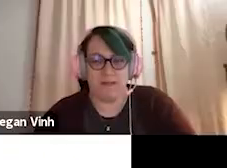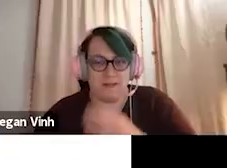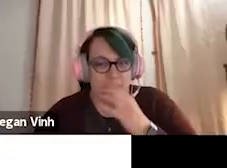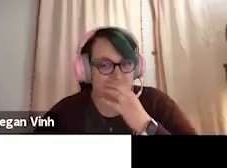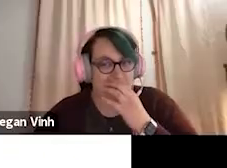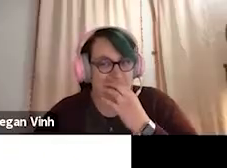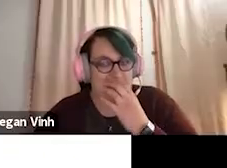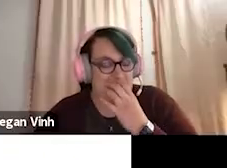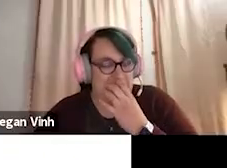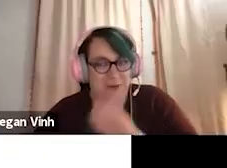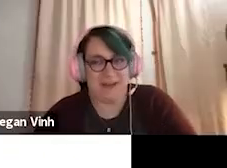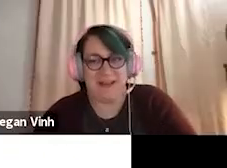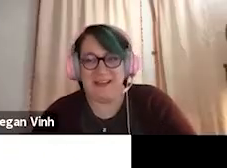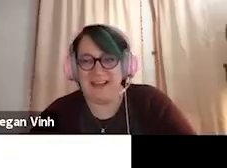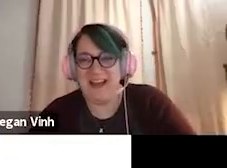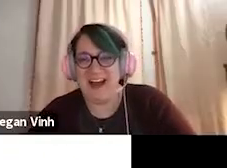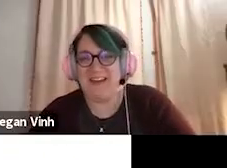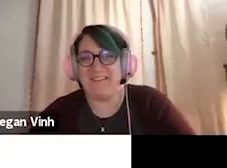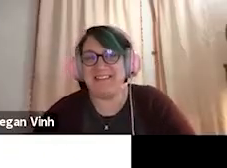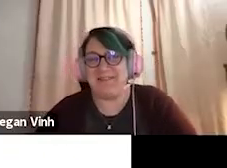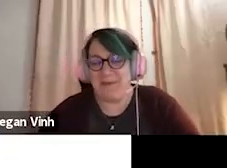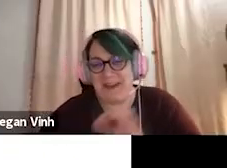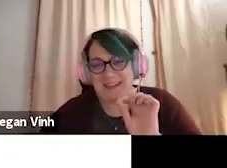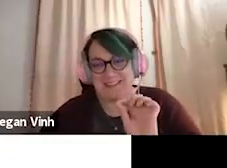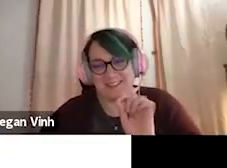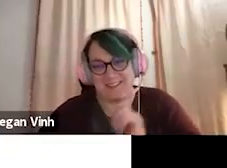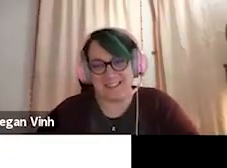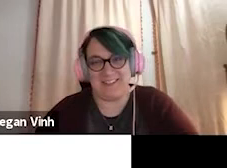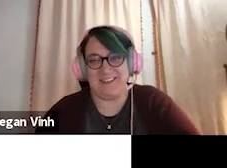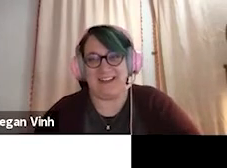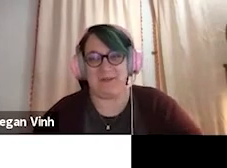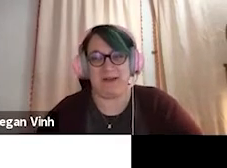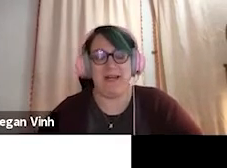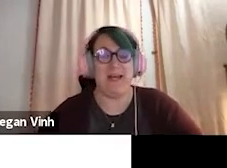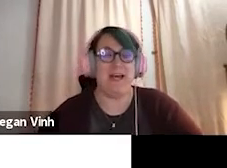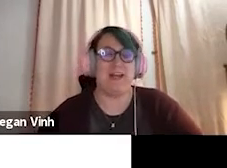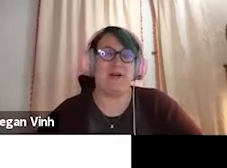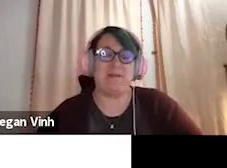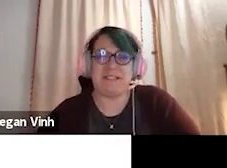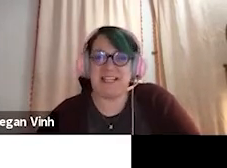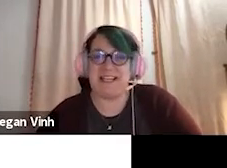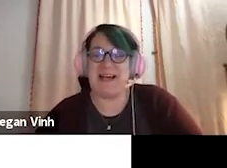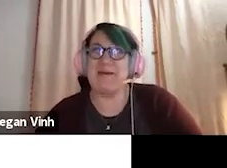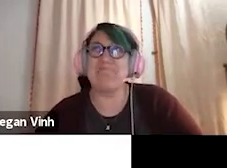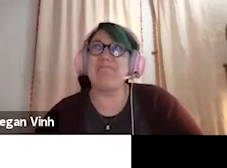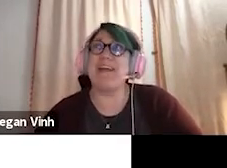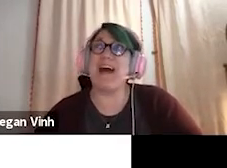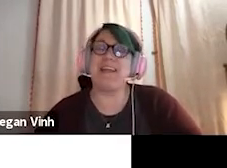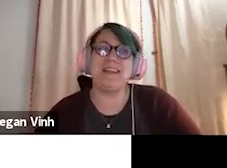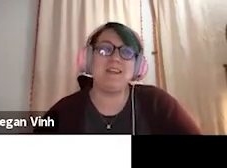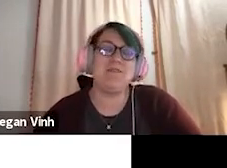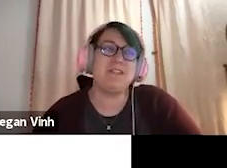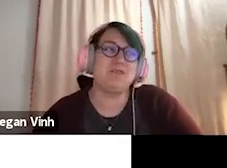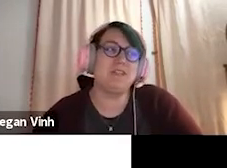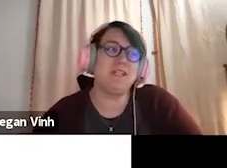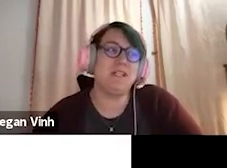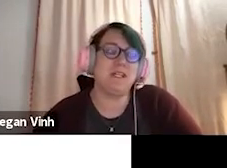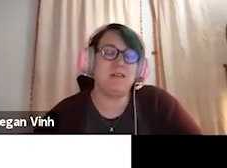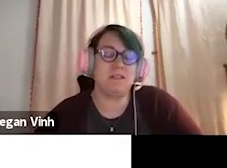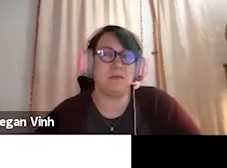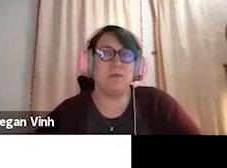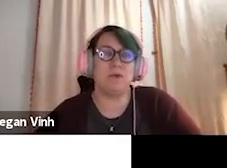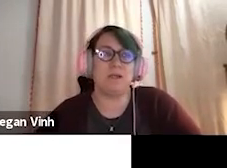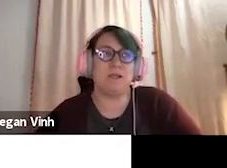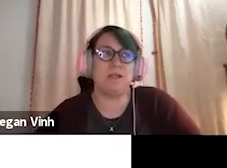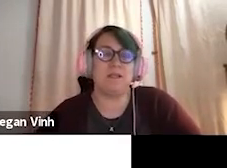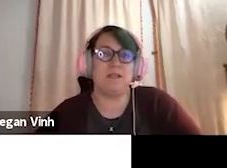I wanted to also add, Joanne, okay. I waited as long as I could, everyone. No, I'm just kidding. But I think what's really